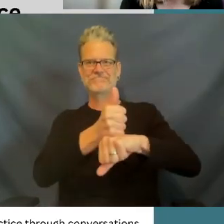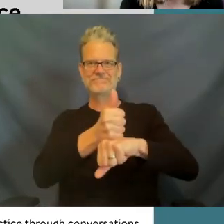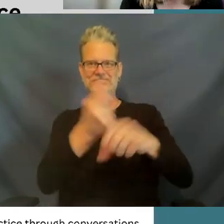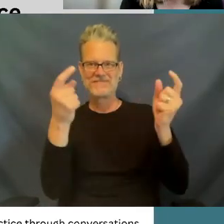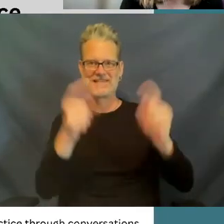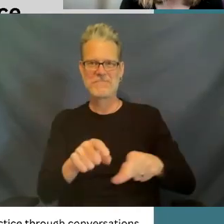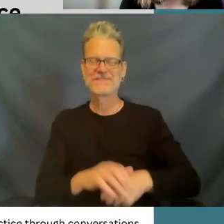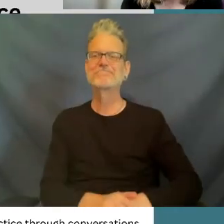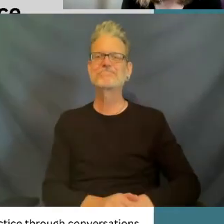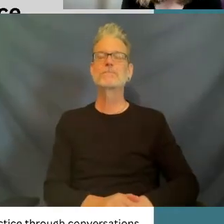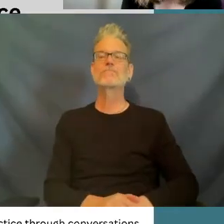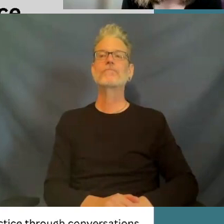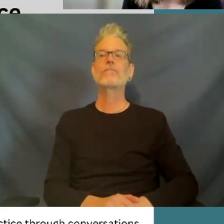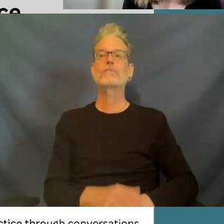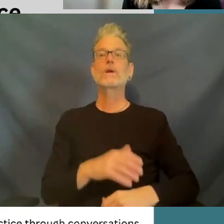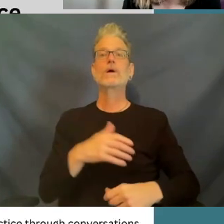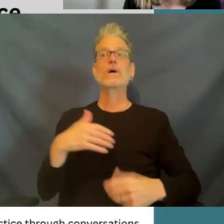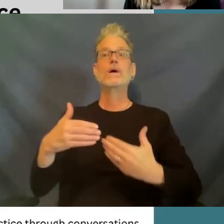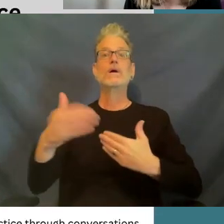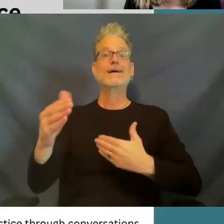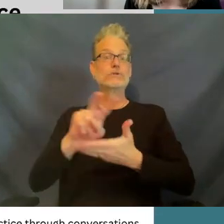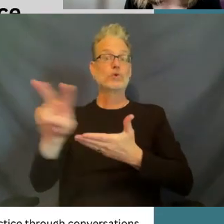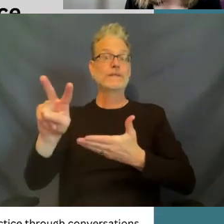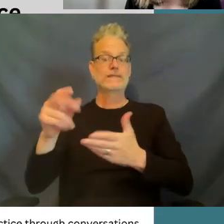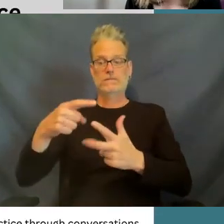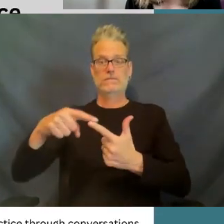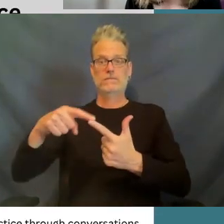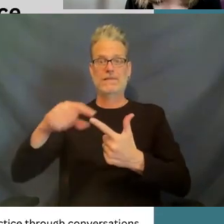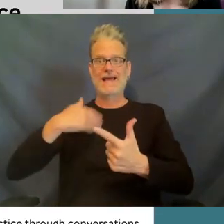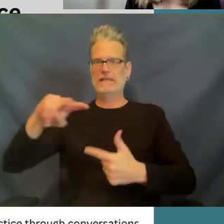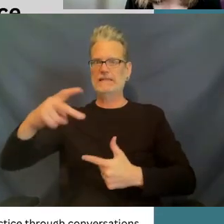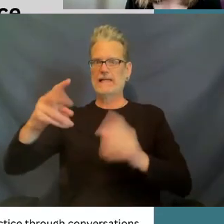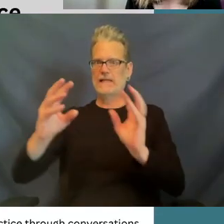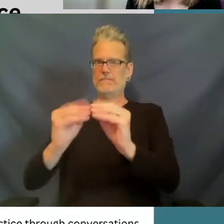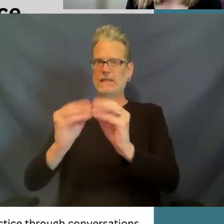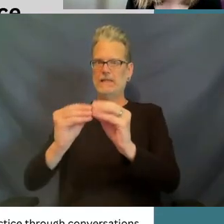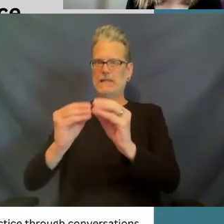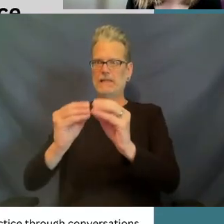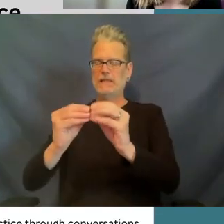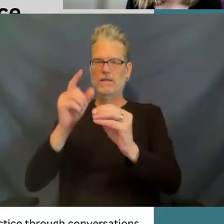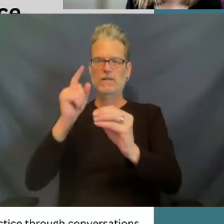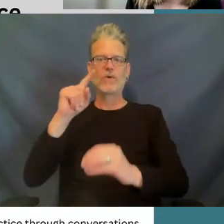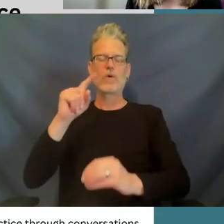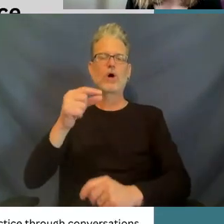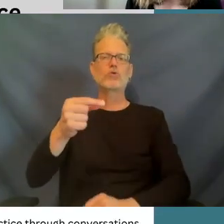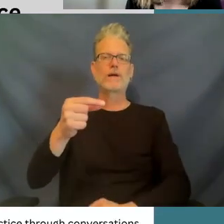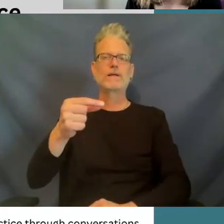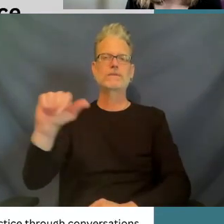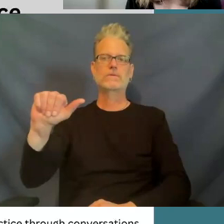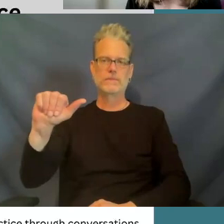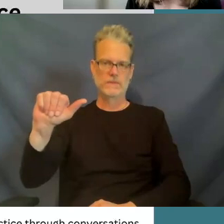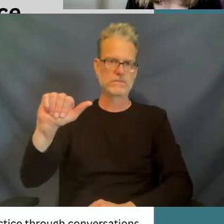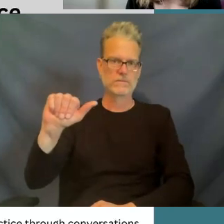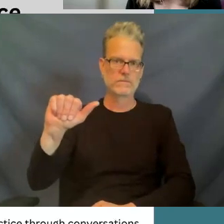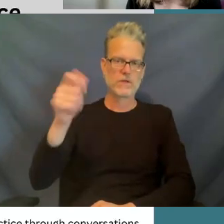Next up, over the coming 2 weeks, we have a second session that's really going to home in on the grants and agreements tools that the